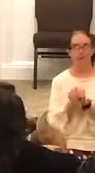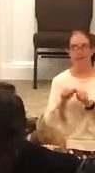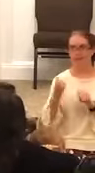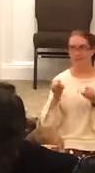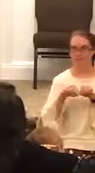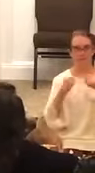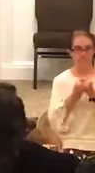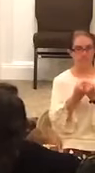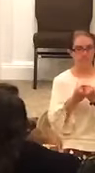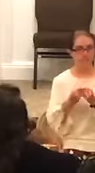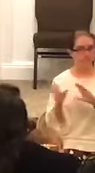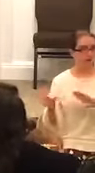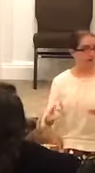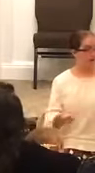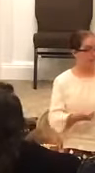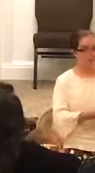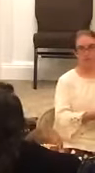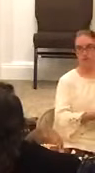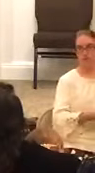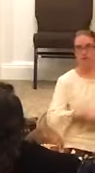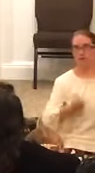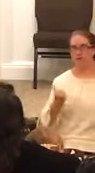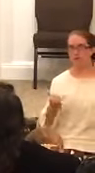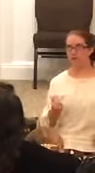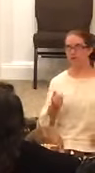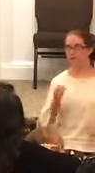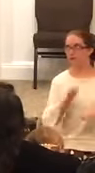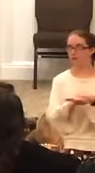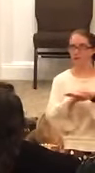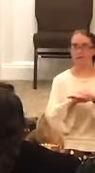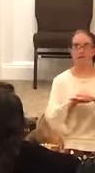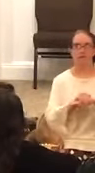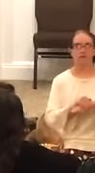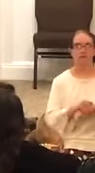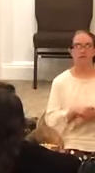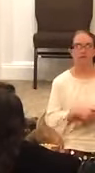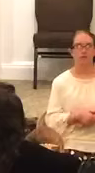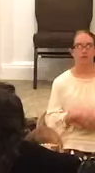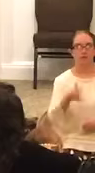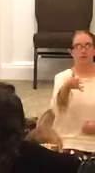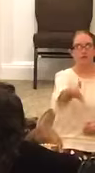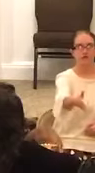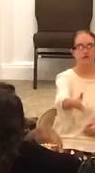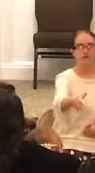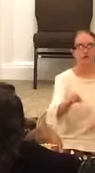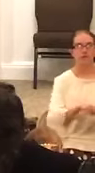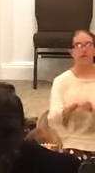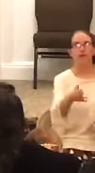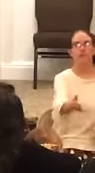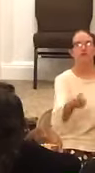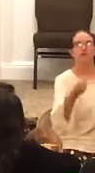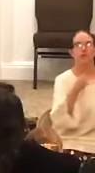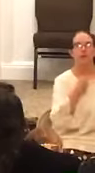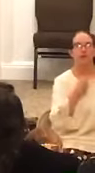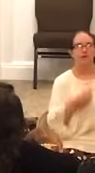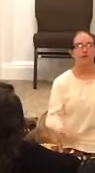I kind of back off from them guys. They got the other mark on them. You know what? He's reaching for them just like he reached for me.